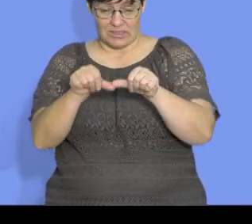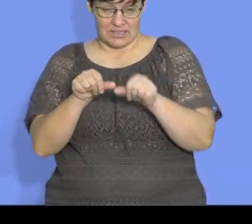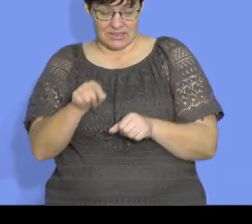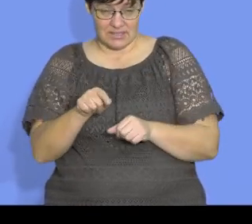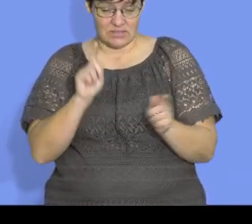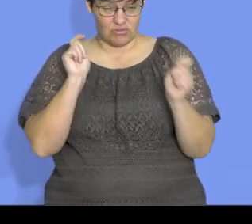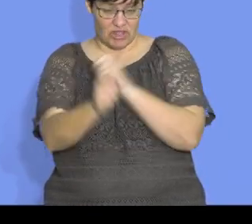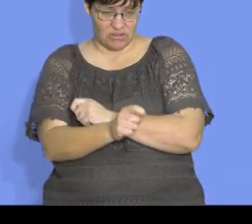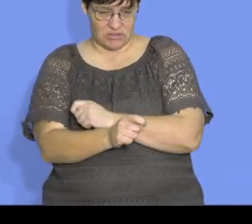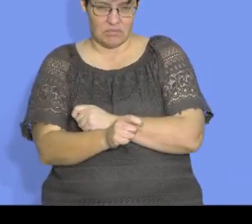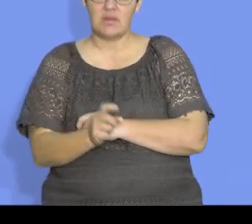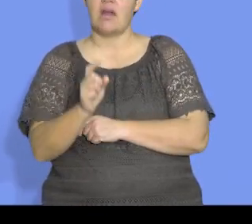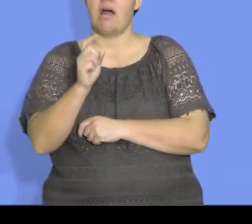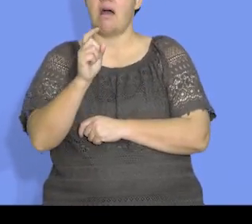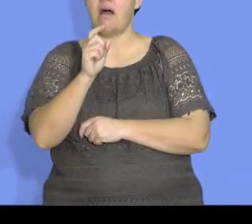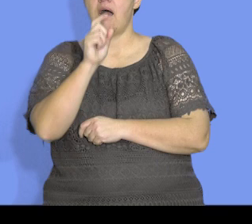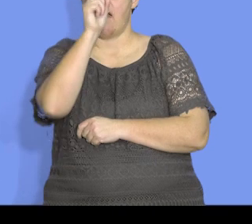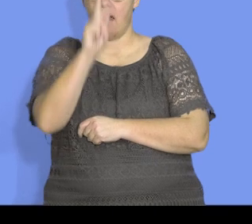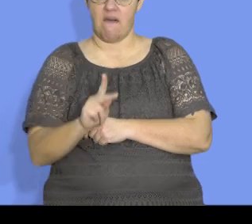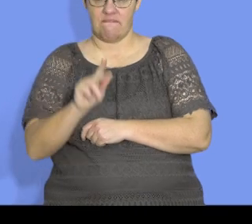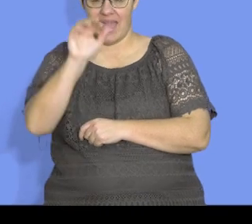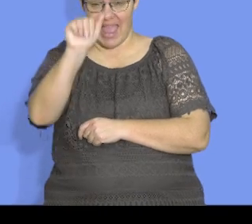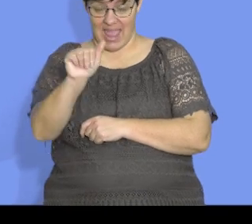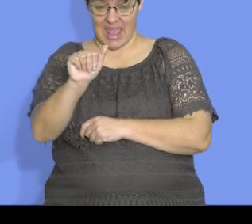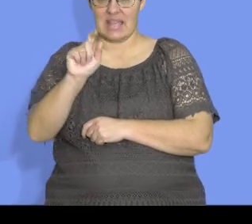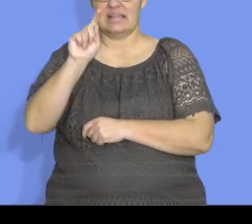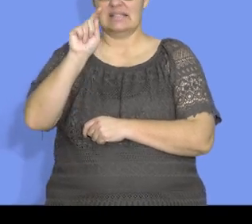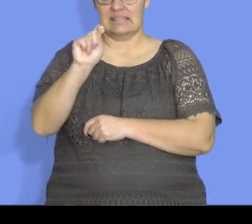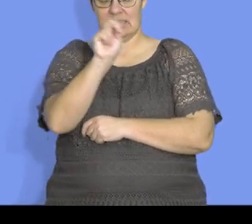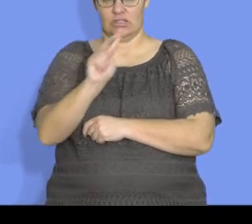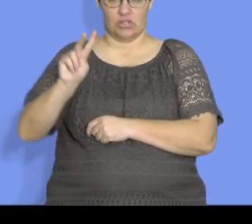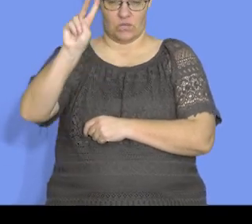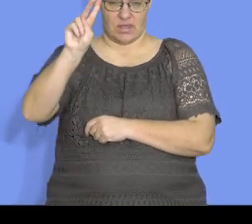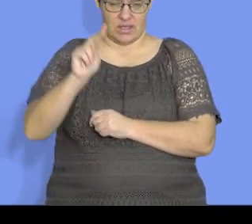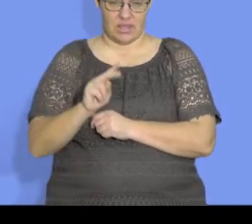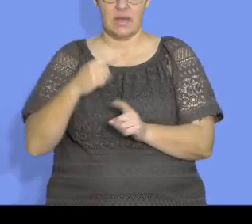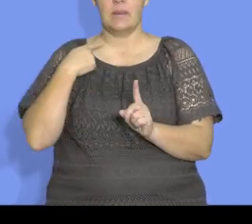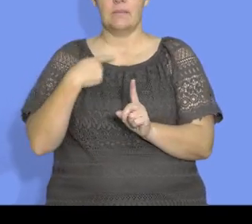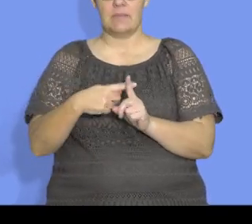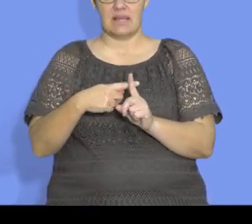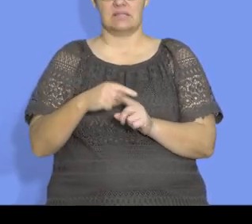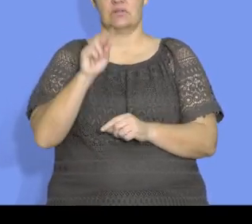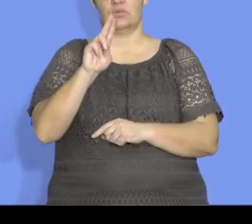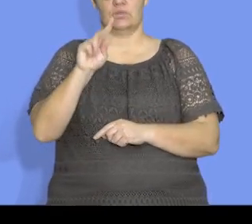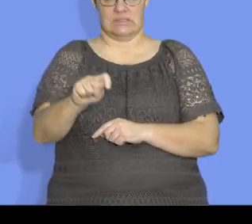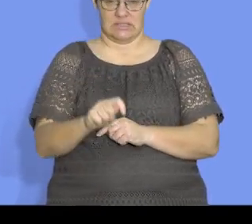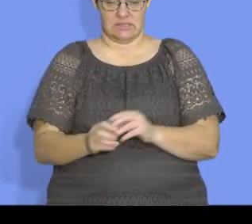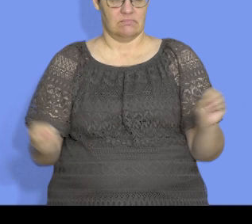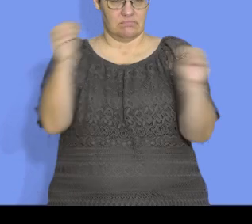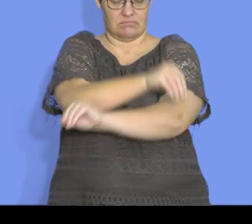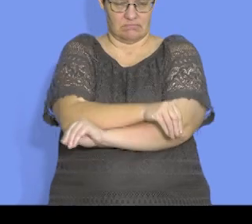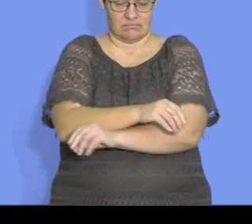me switch that around and say that's half a t squared plus